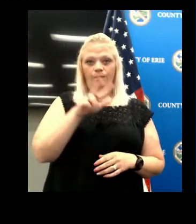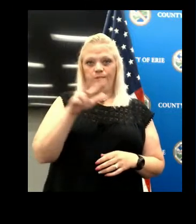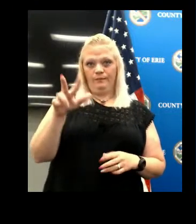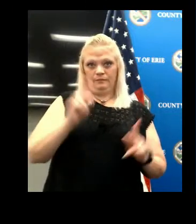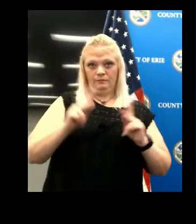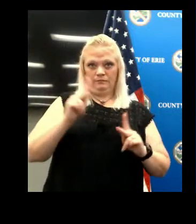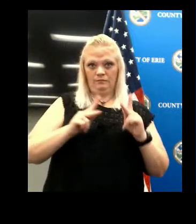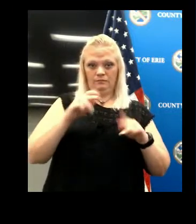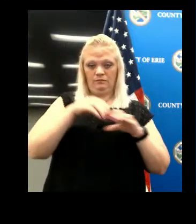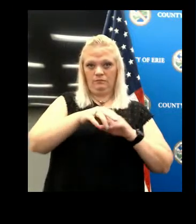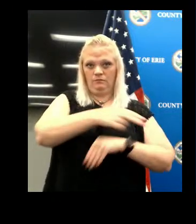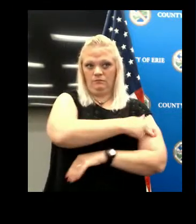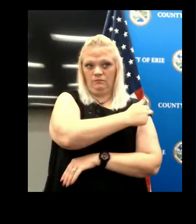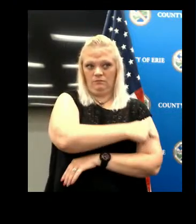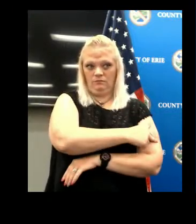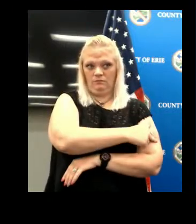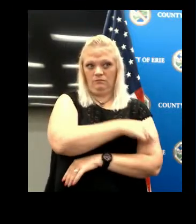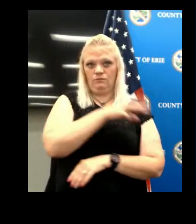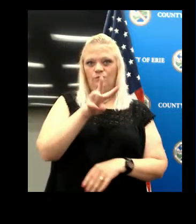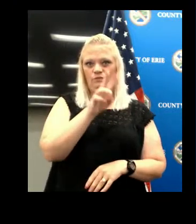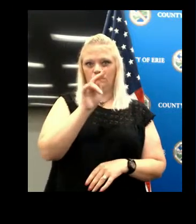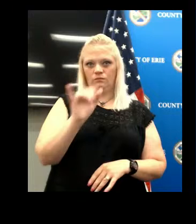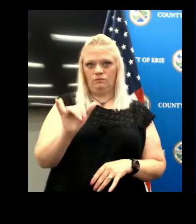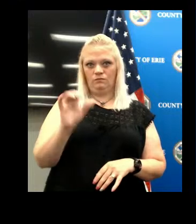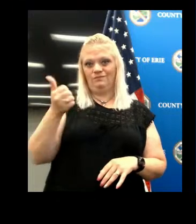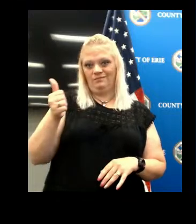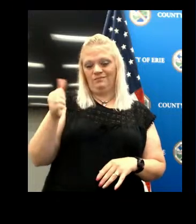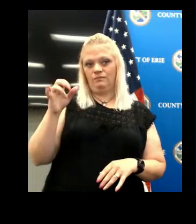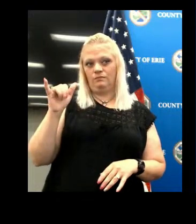33 in Western New York hospitals and 10 in the